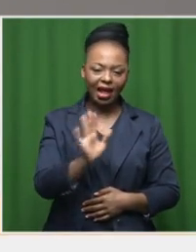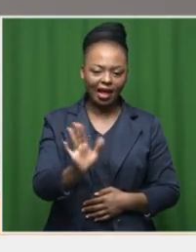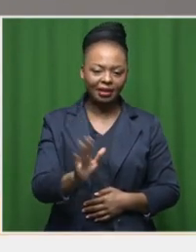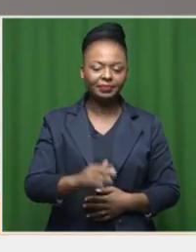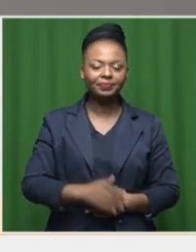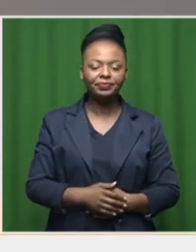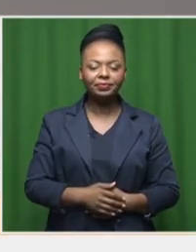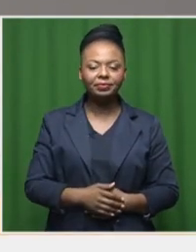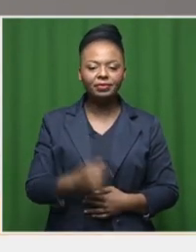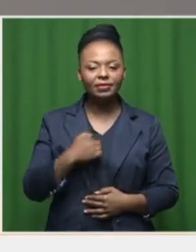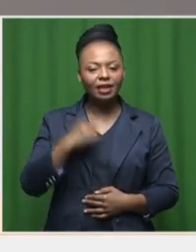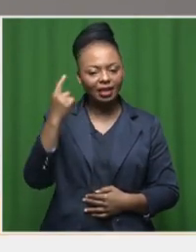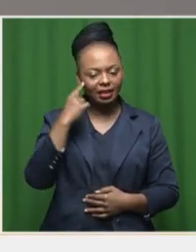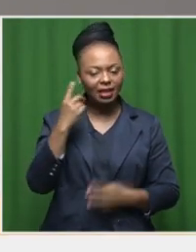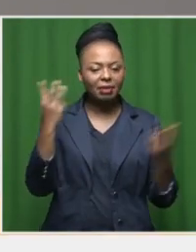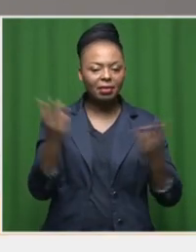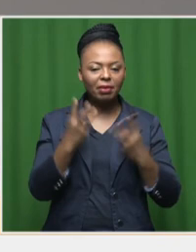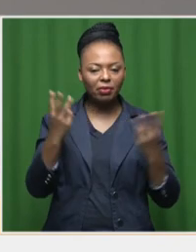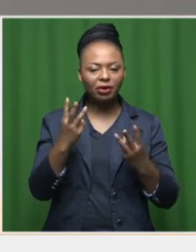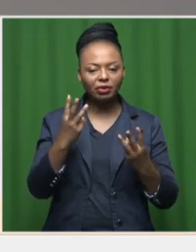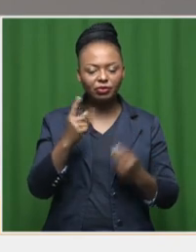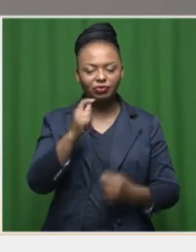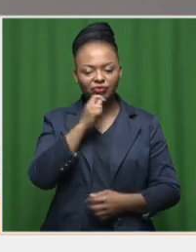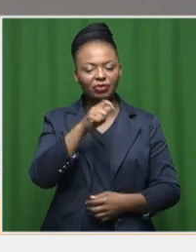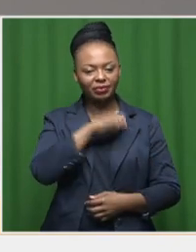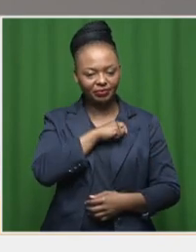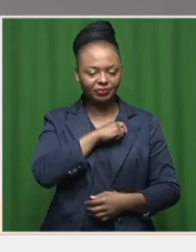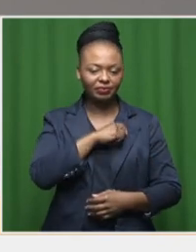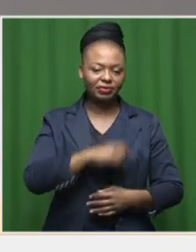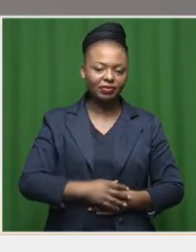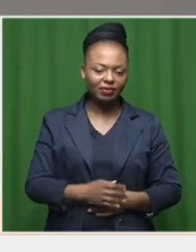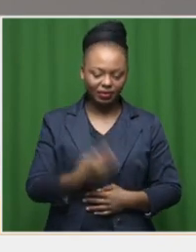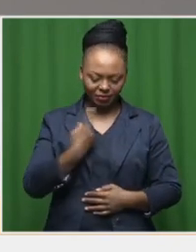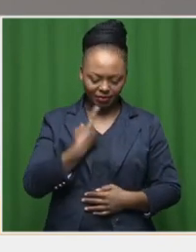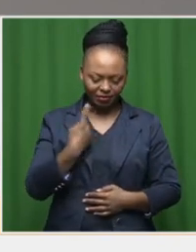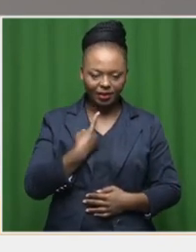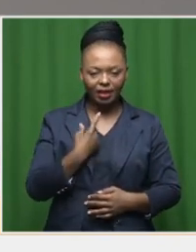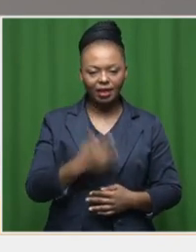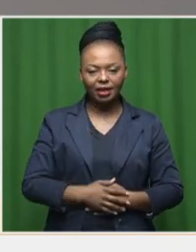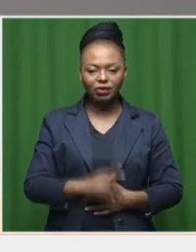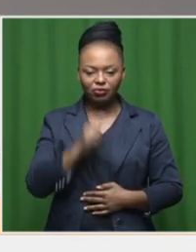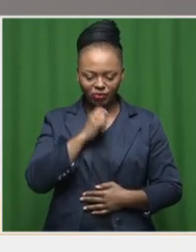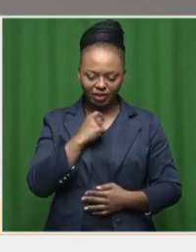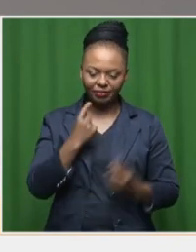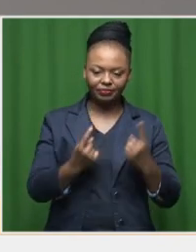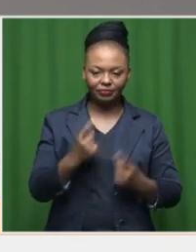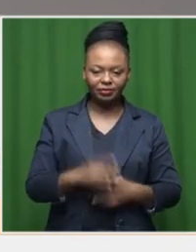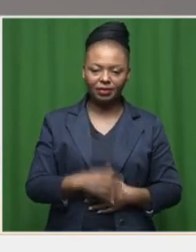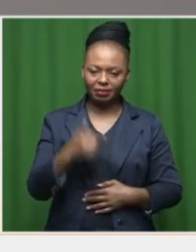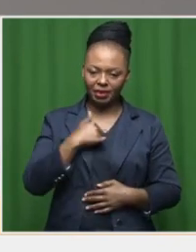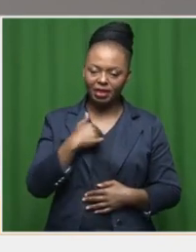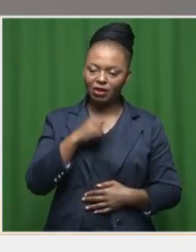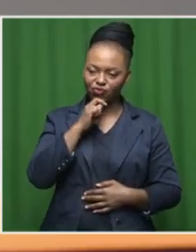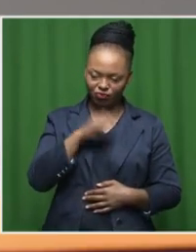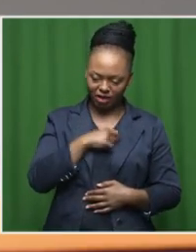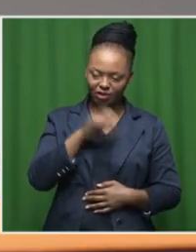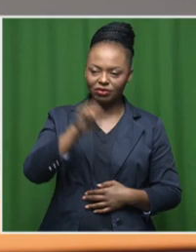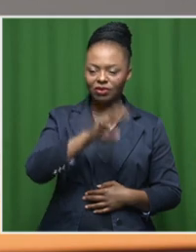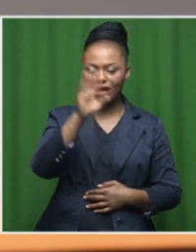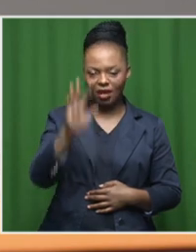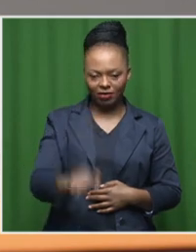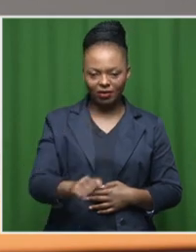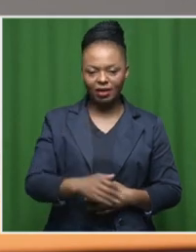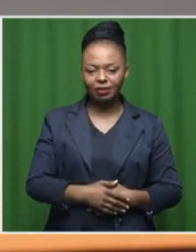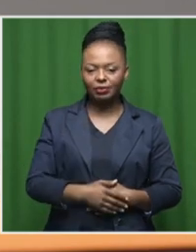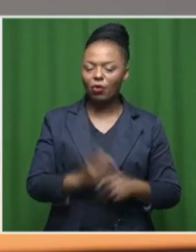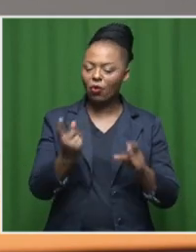think people trust you in the end. And the greatest respect, the greatest feeling I can have for South Africa is the trust and love they've shown